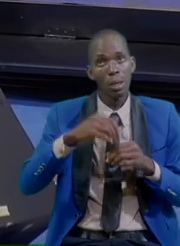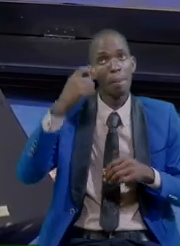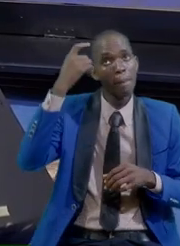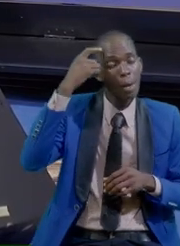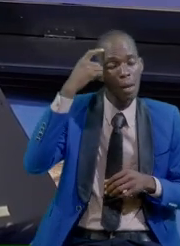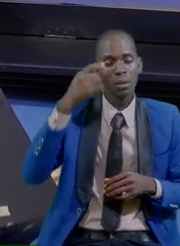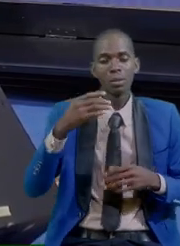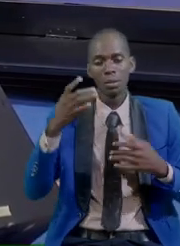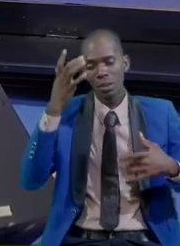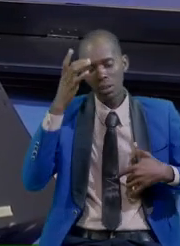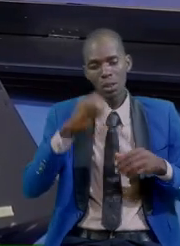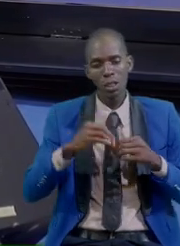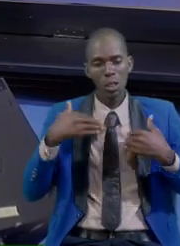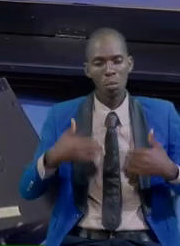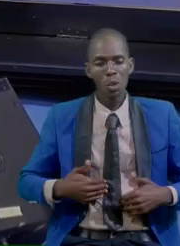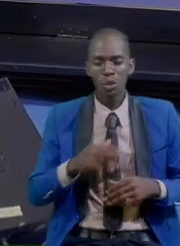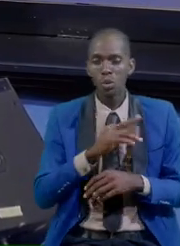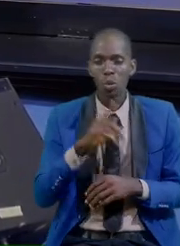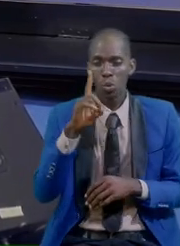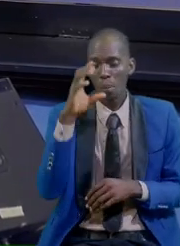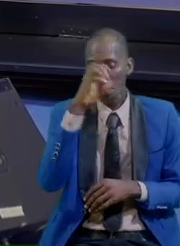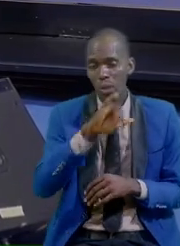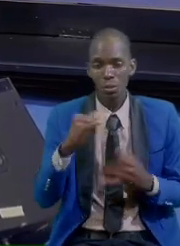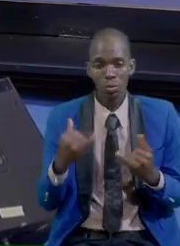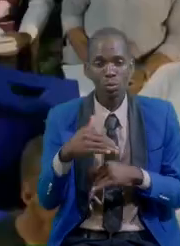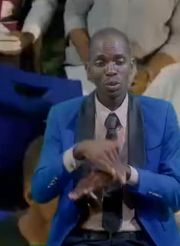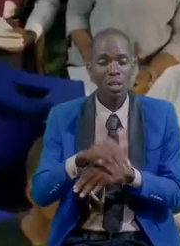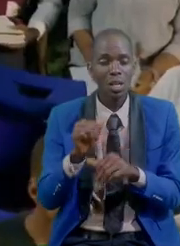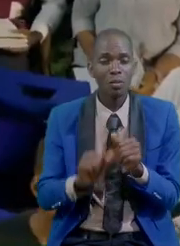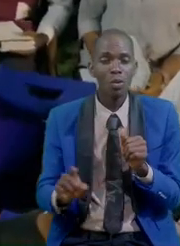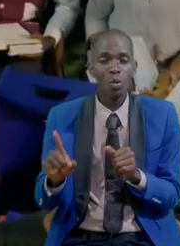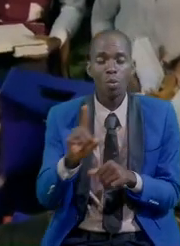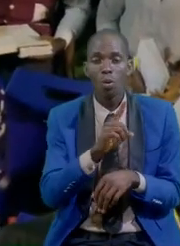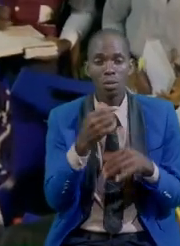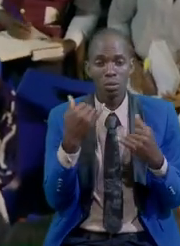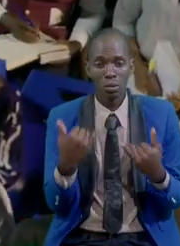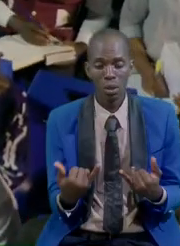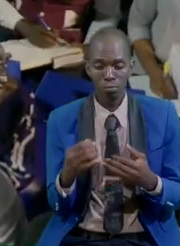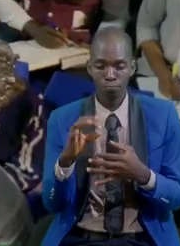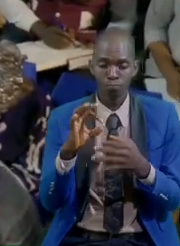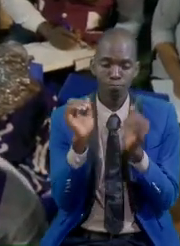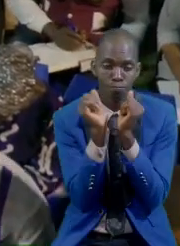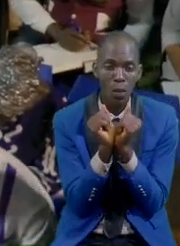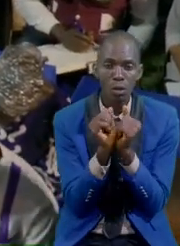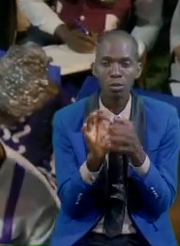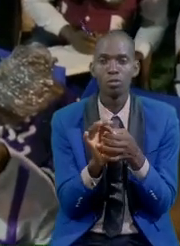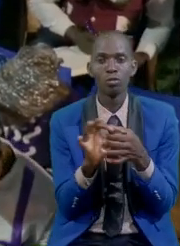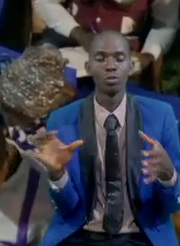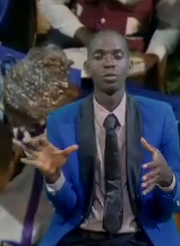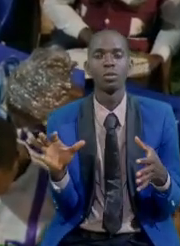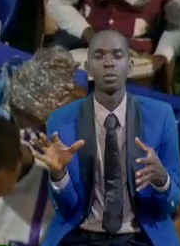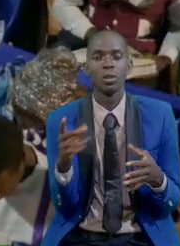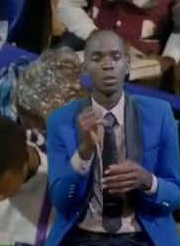body, no exception tonight, everyone's bands loosed. They weren't tied by